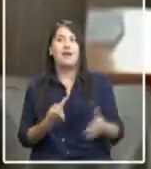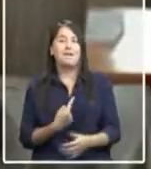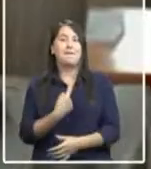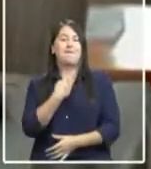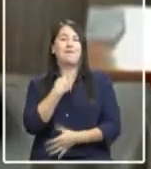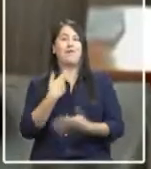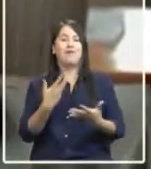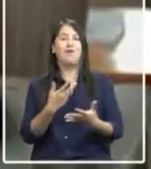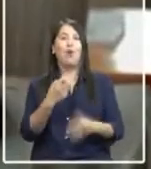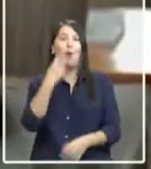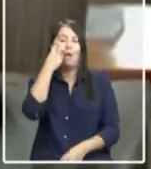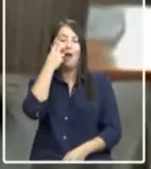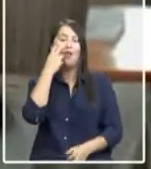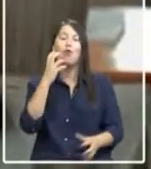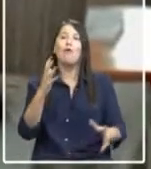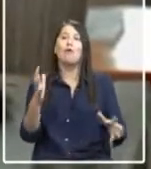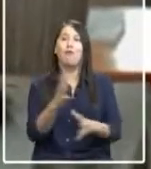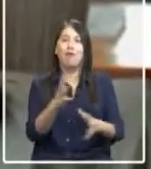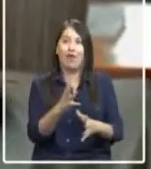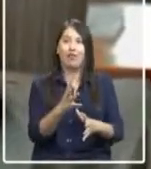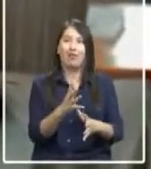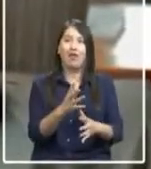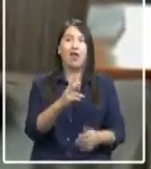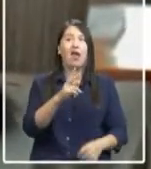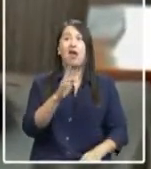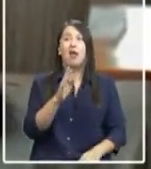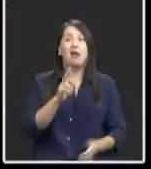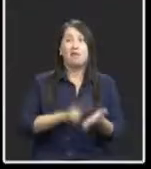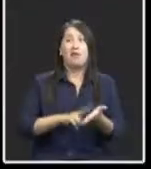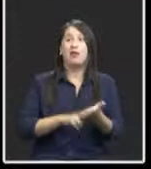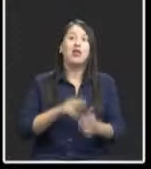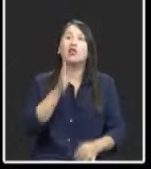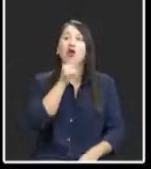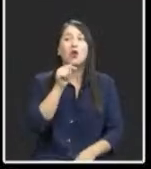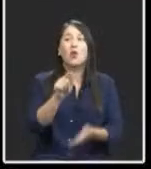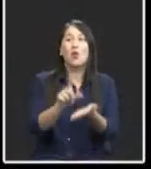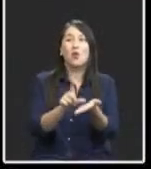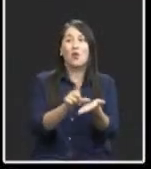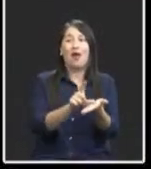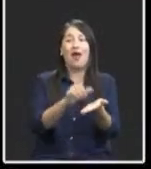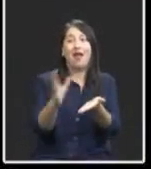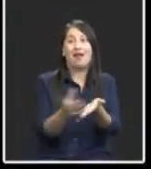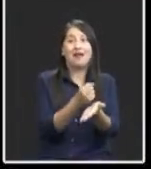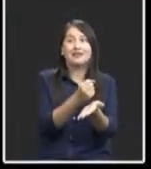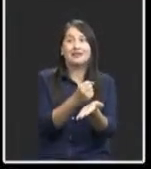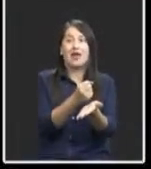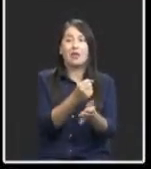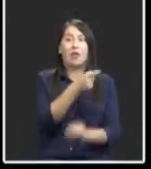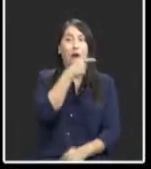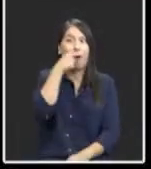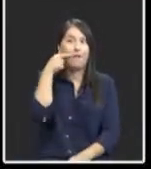strong. There really is no place now untouched by people.